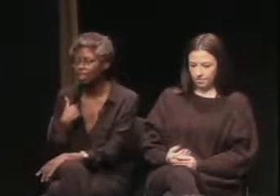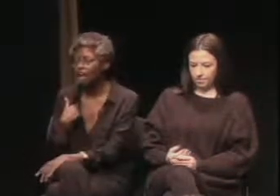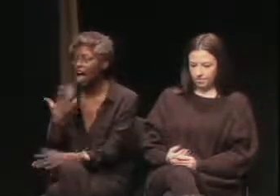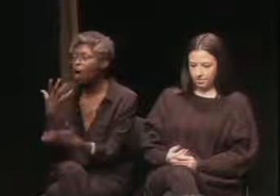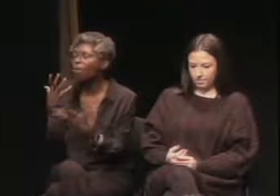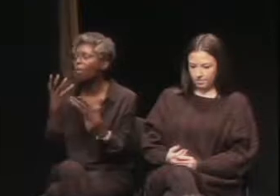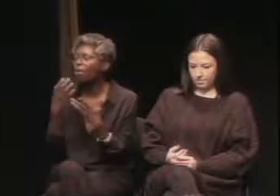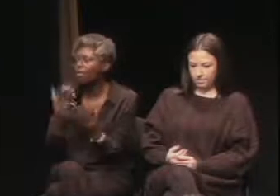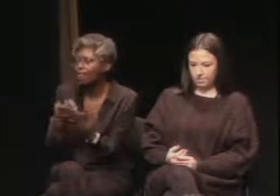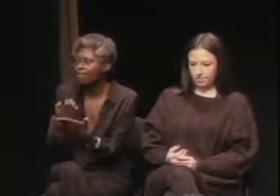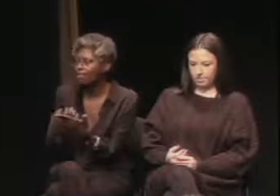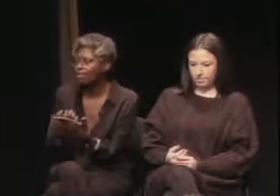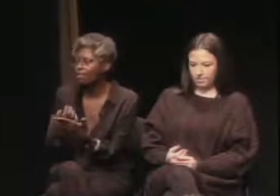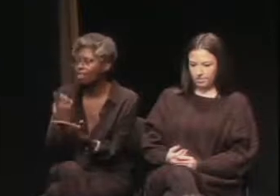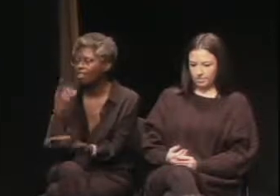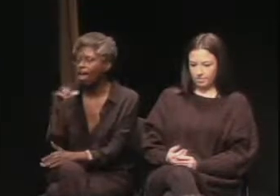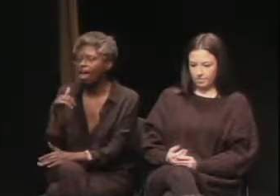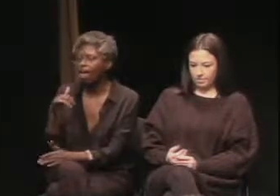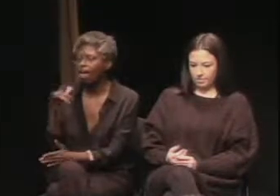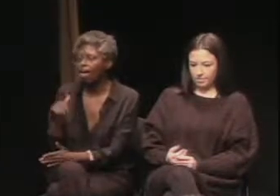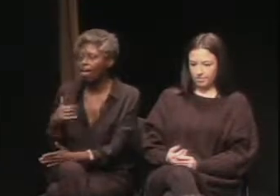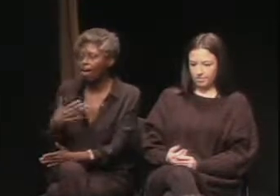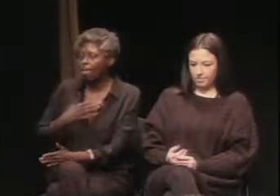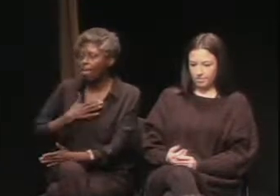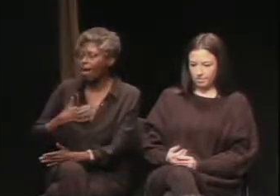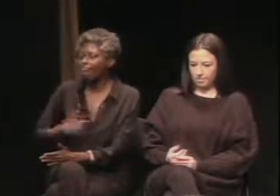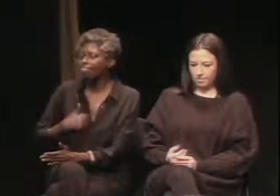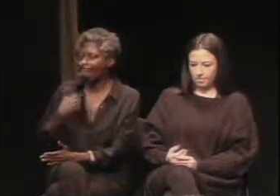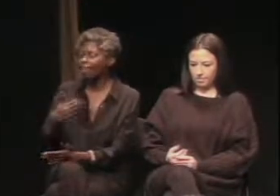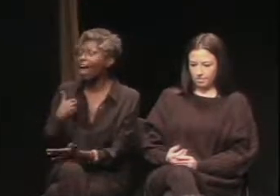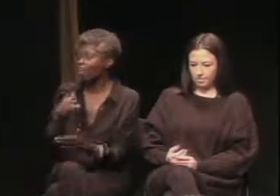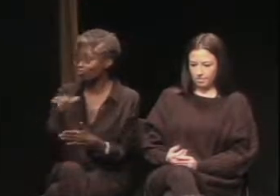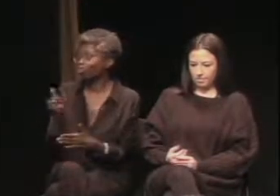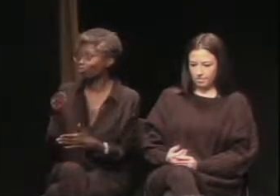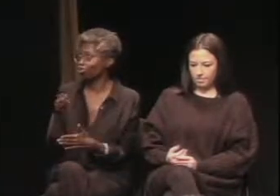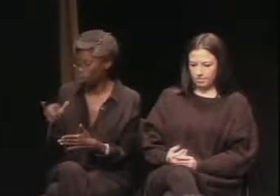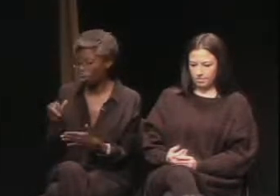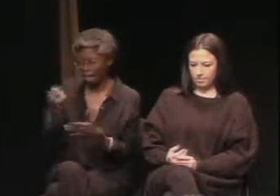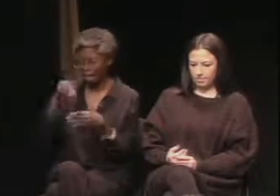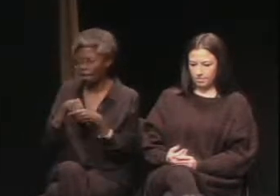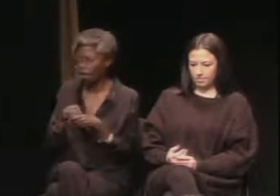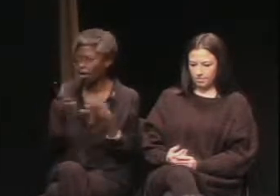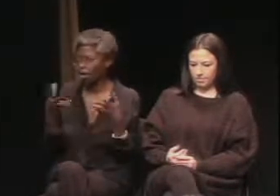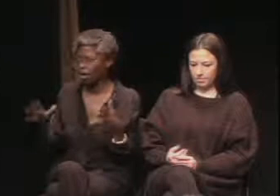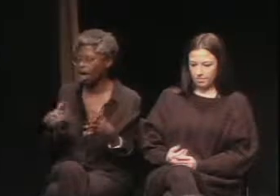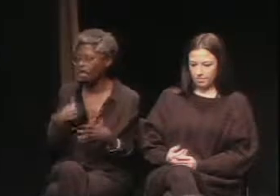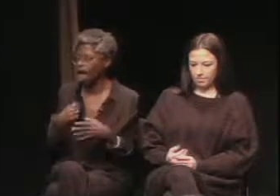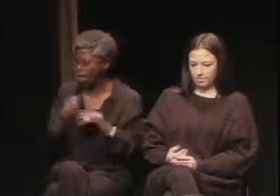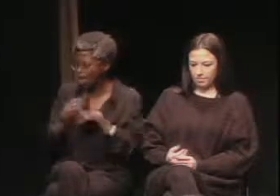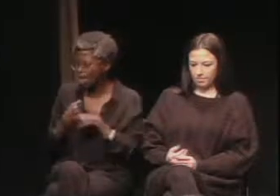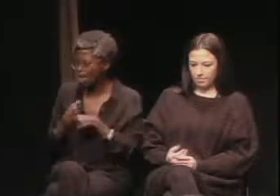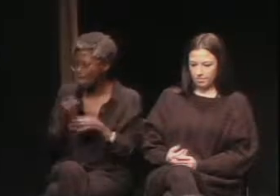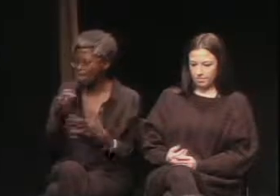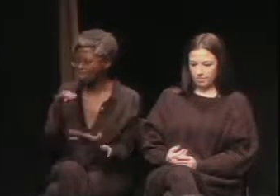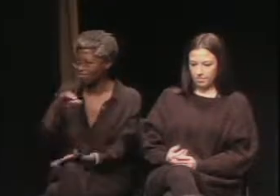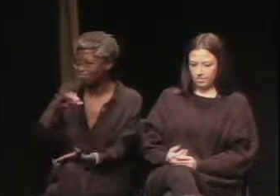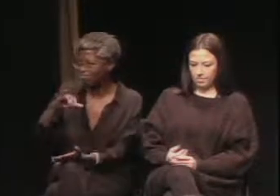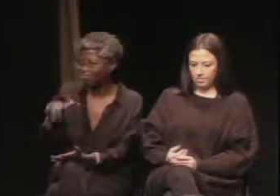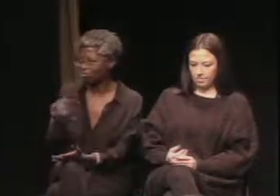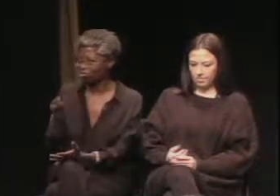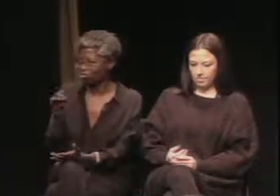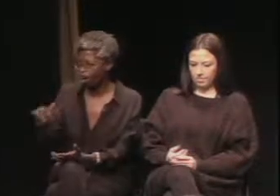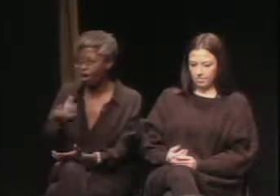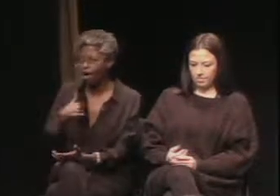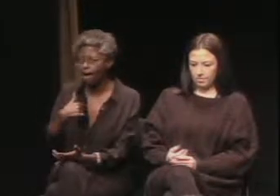evidence that my life had joy in it already. Right. That I generated joy. Right. And